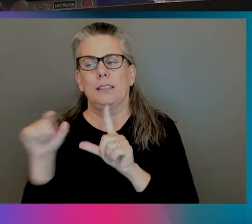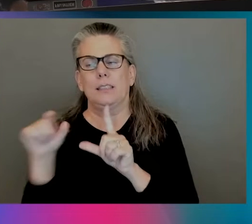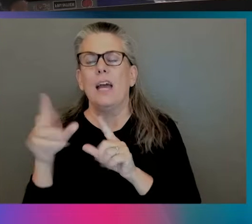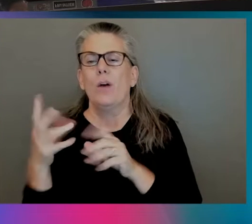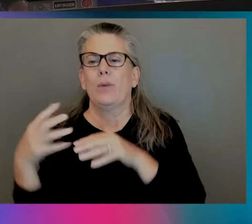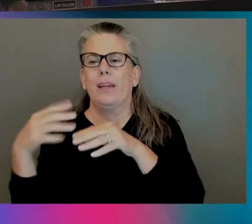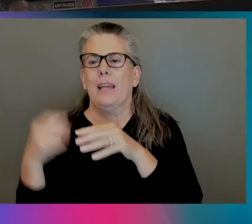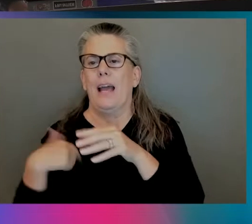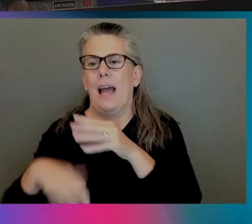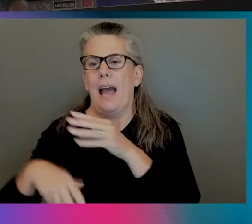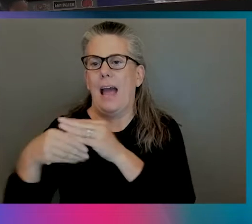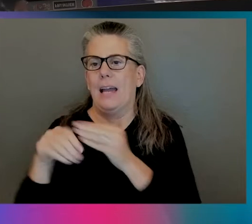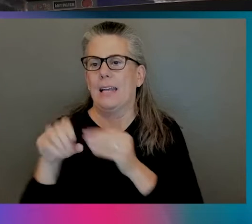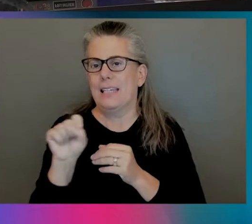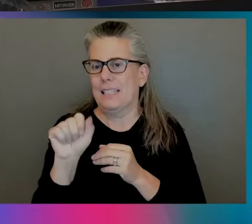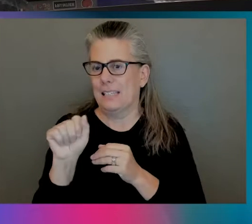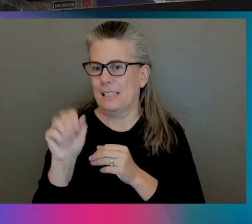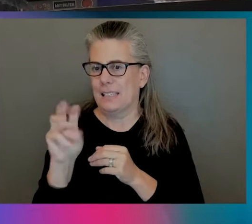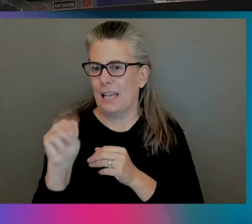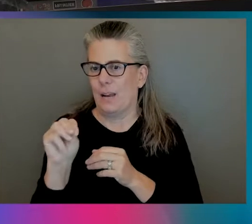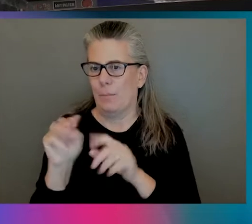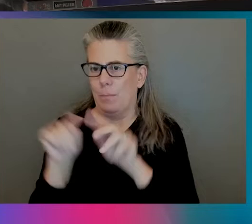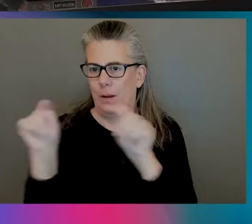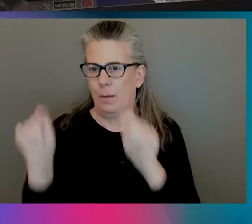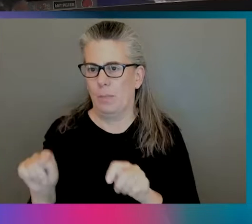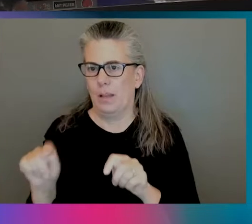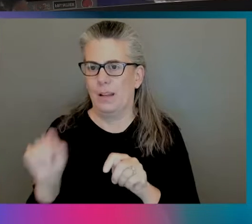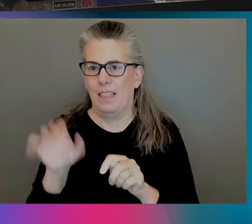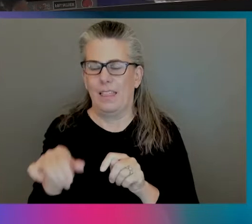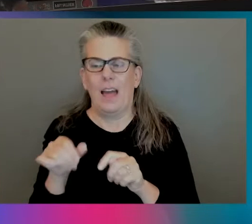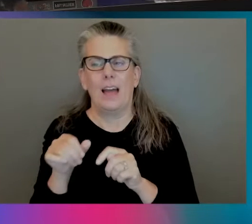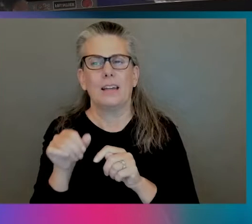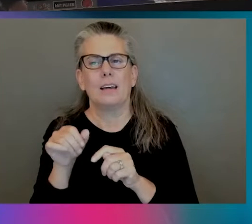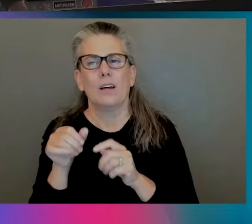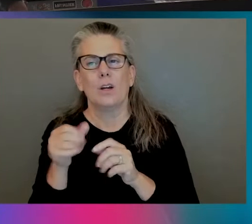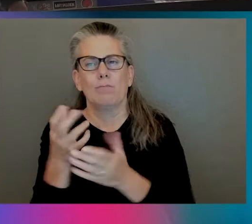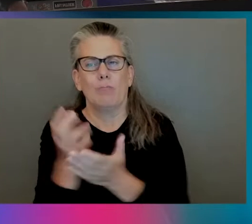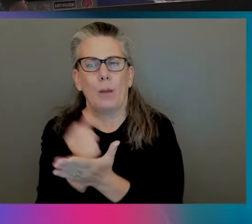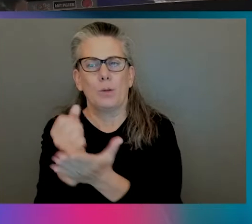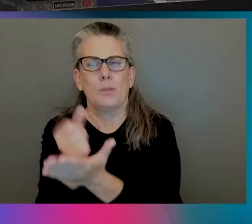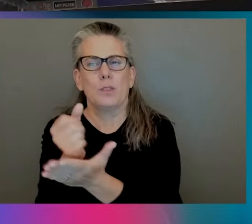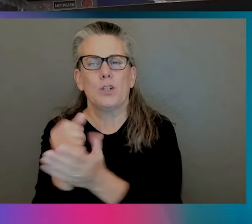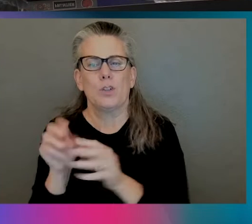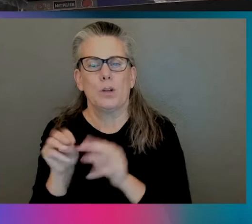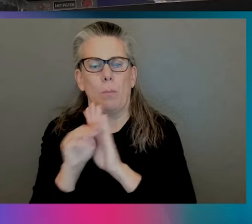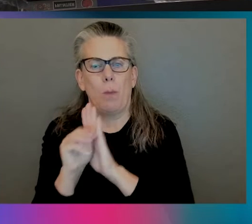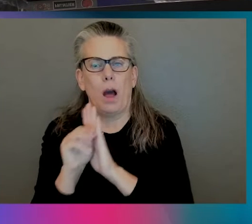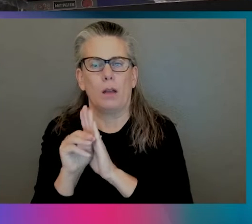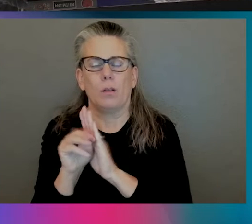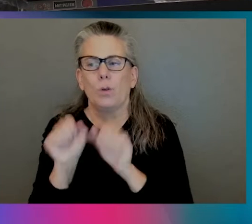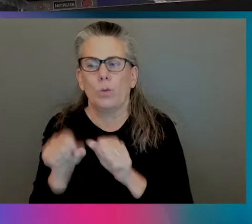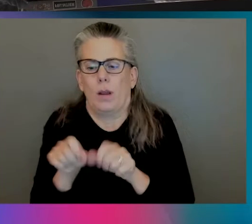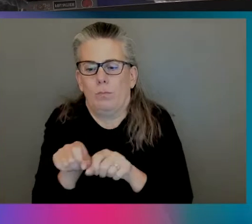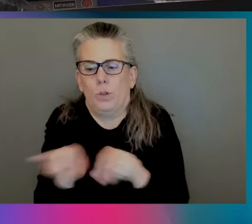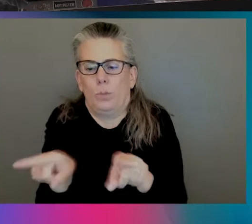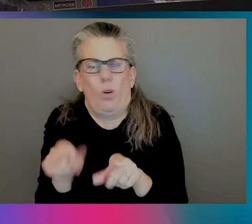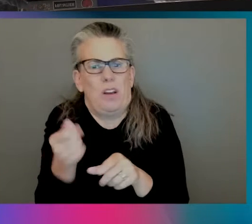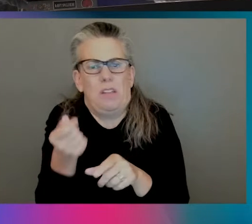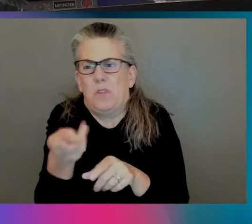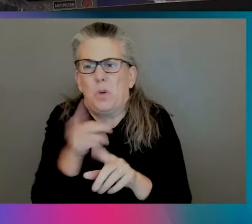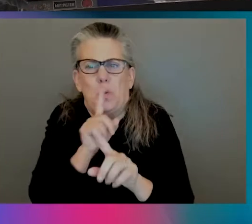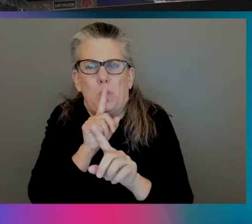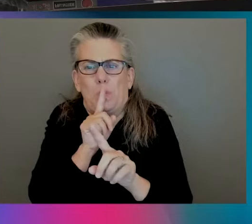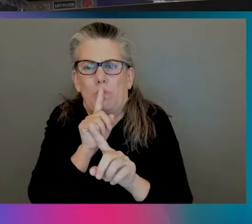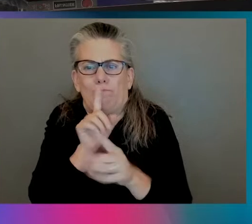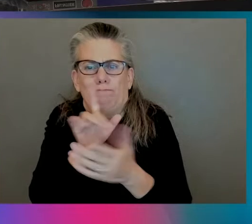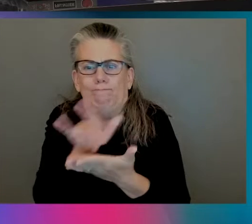is a serverless application model to help deploy with just a couple commands. Yeah. Excellent. So for